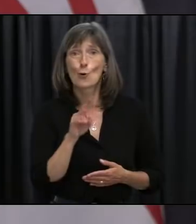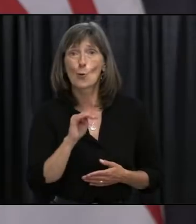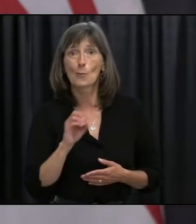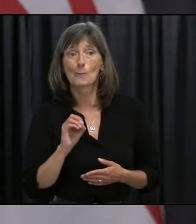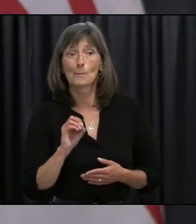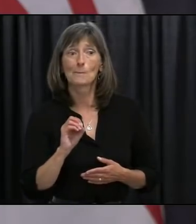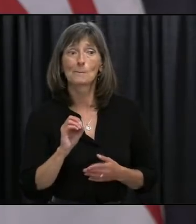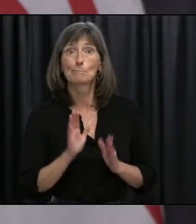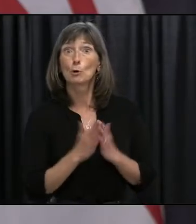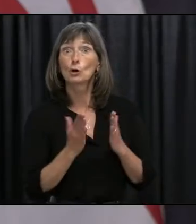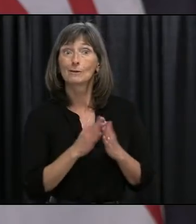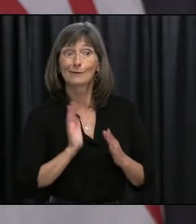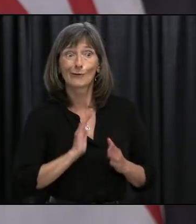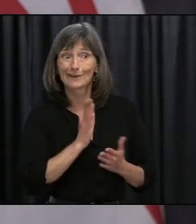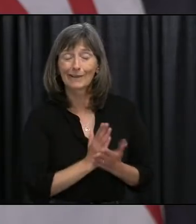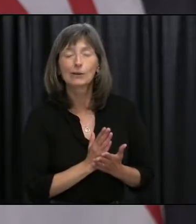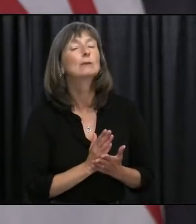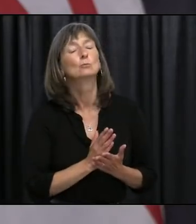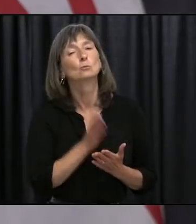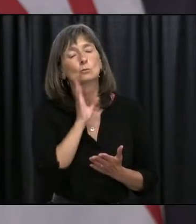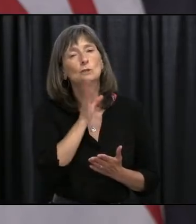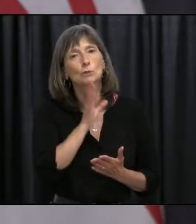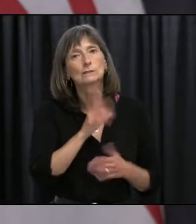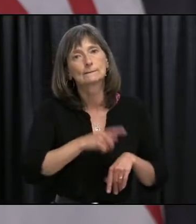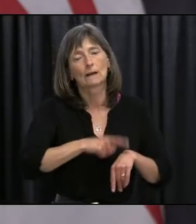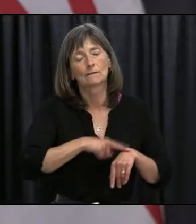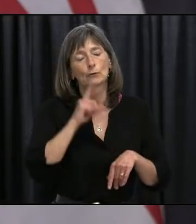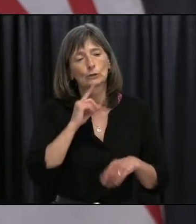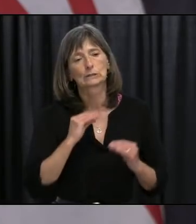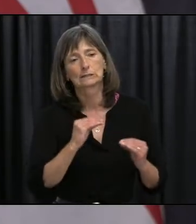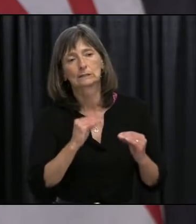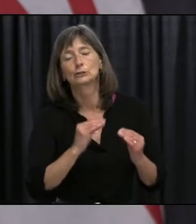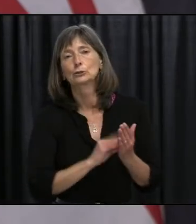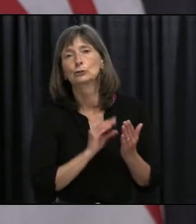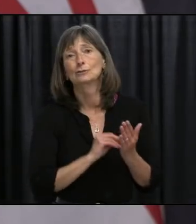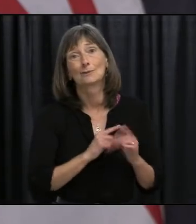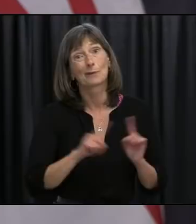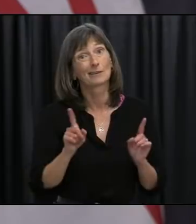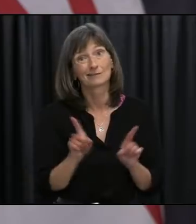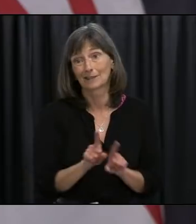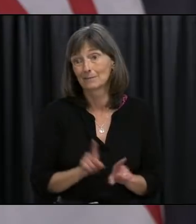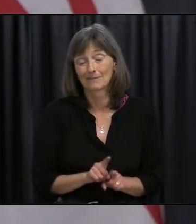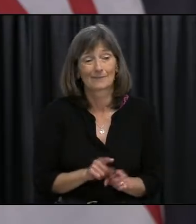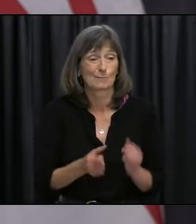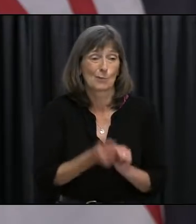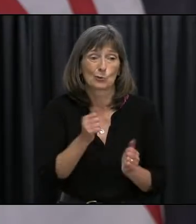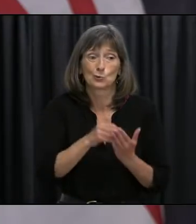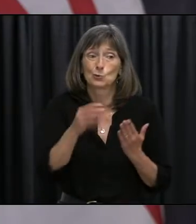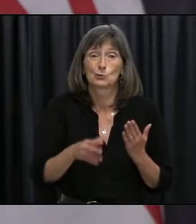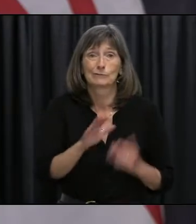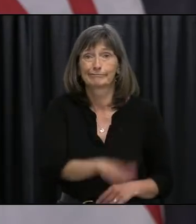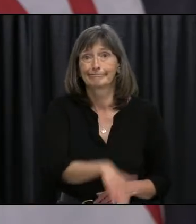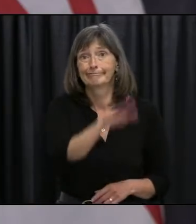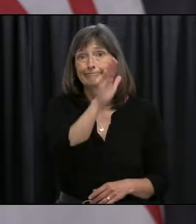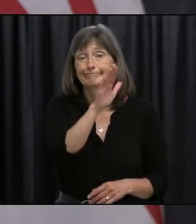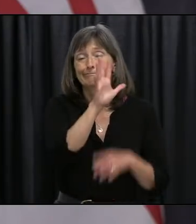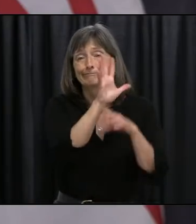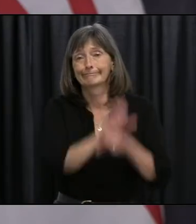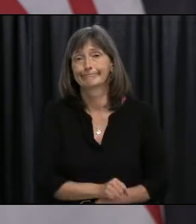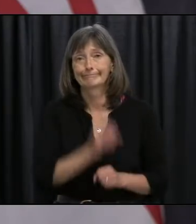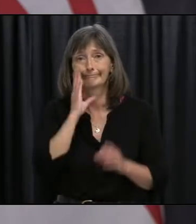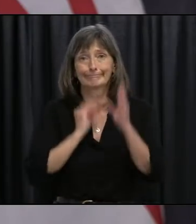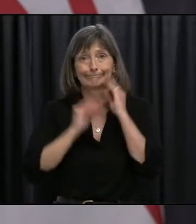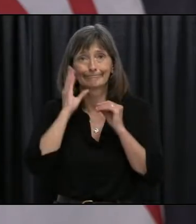some adjustment, but as we all know, as I said, most of those students have grown up using technology. They've been using this for many years.